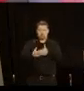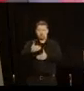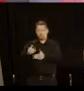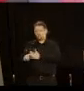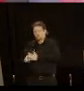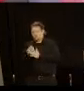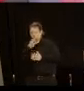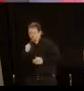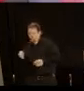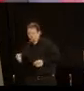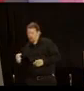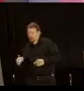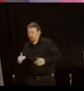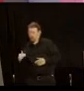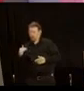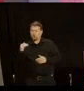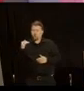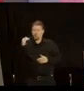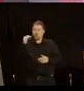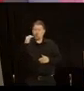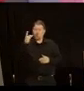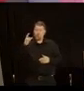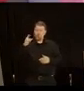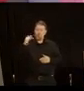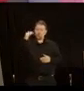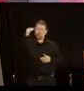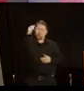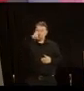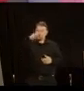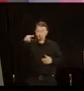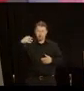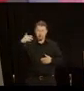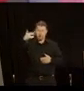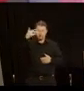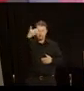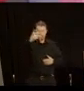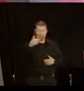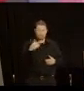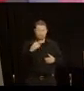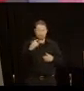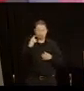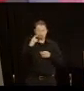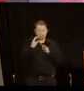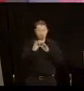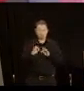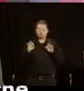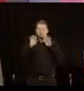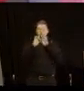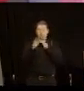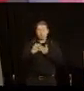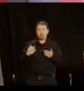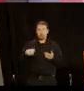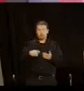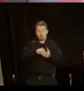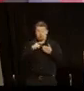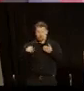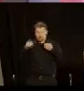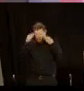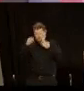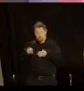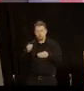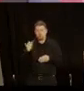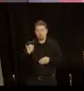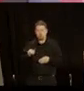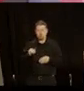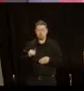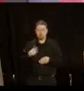through the transition years and the 18 to 22 years. That's a vital thing that we have to all focus on, and if you want to know more about that,